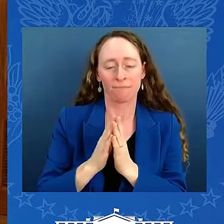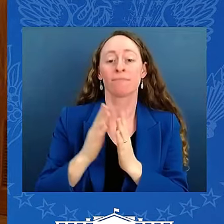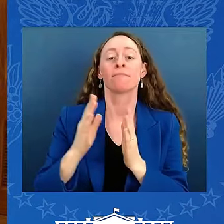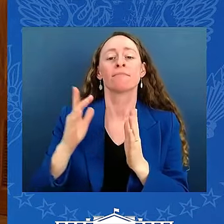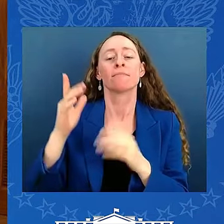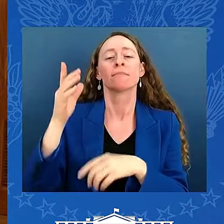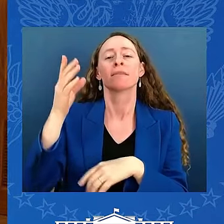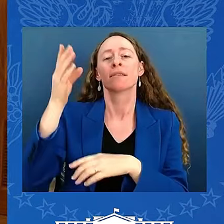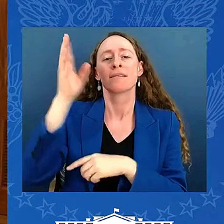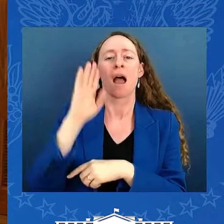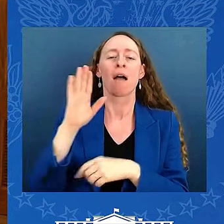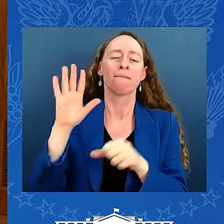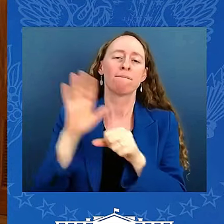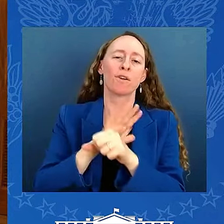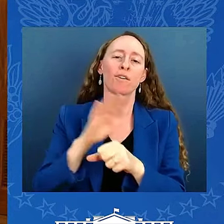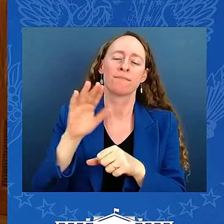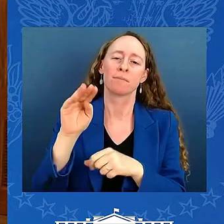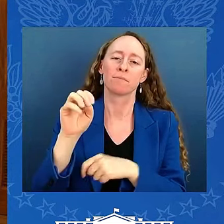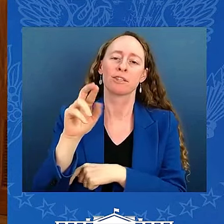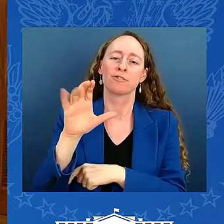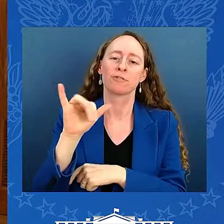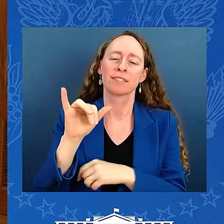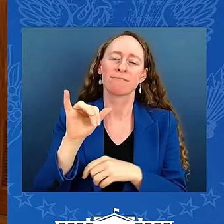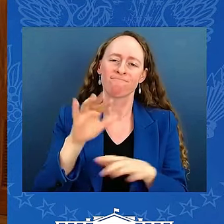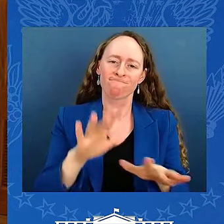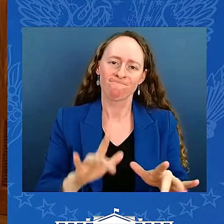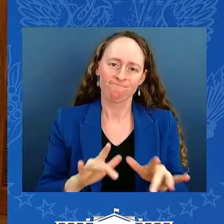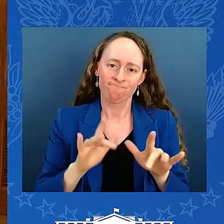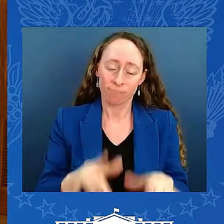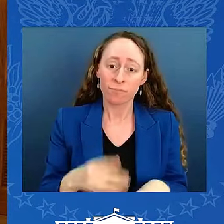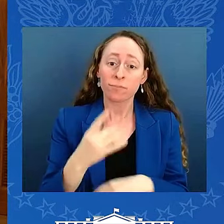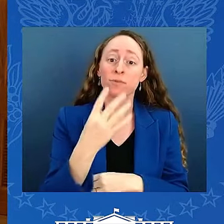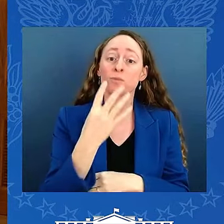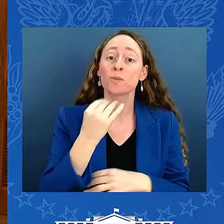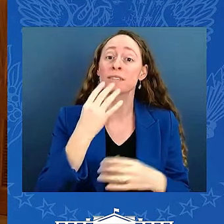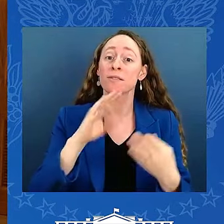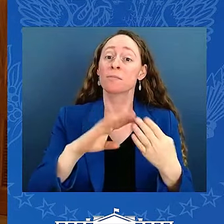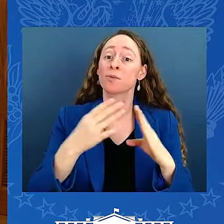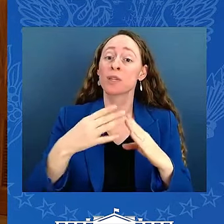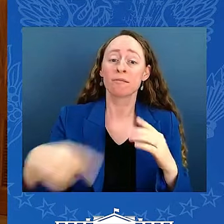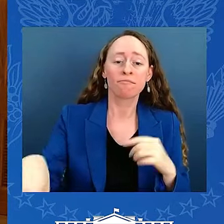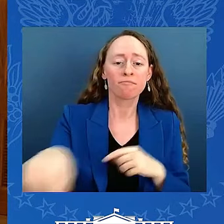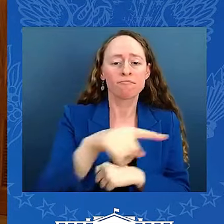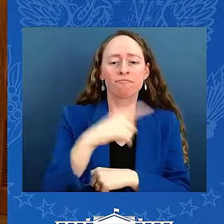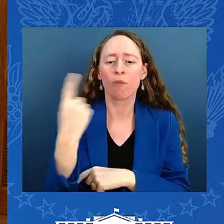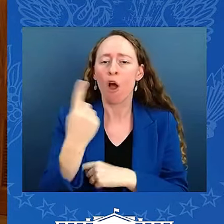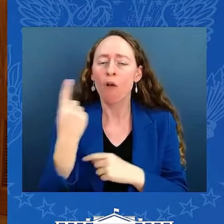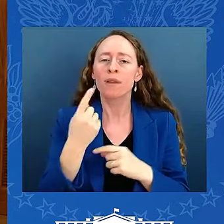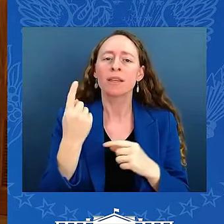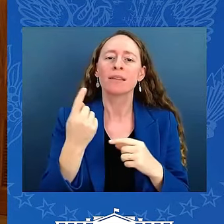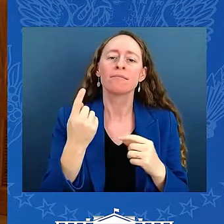services, at funerals, and on the year anniversary of an individual's death.